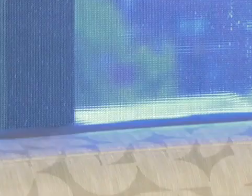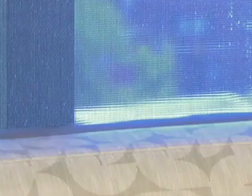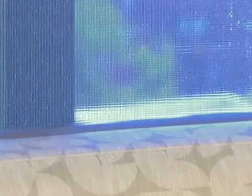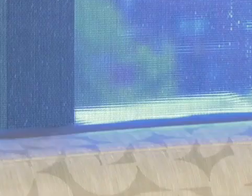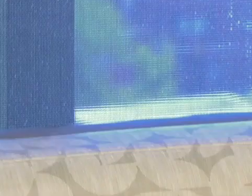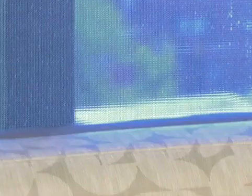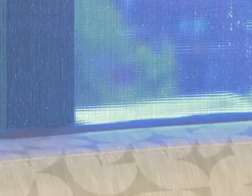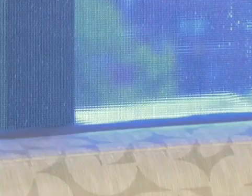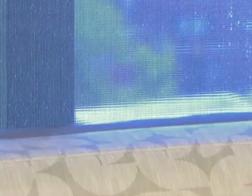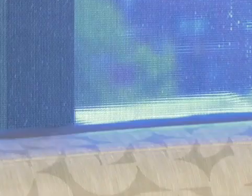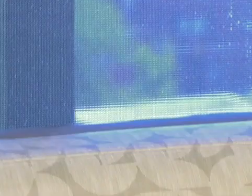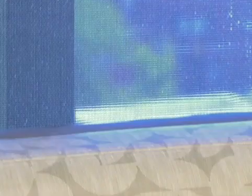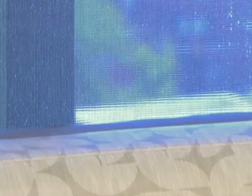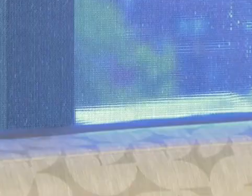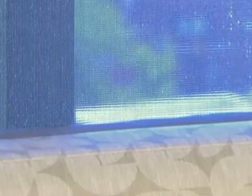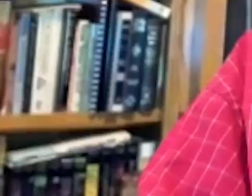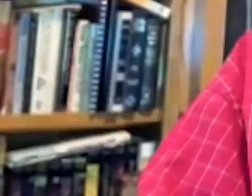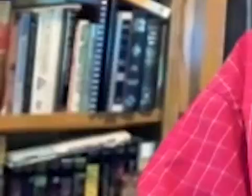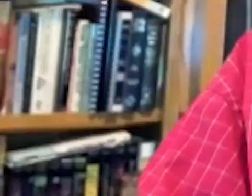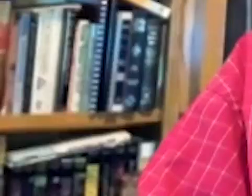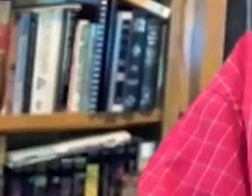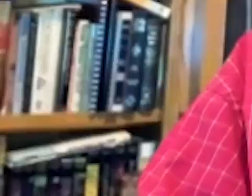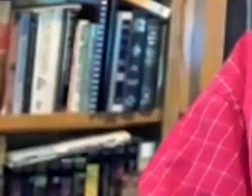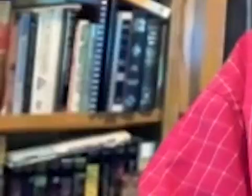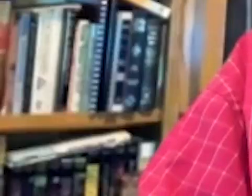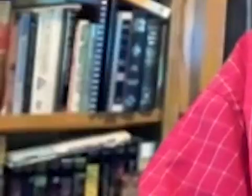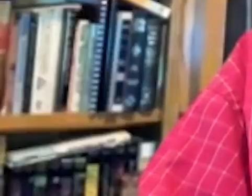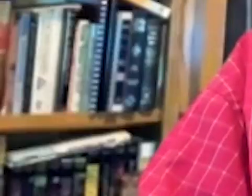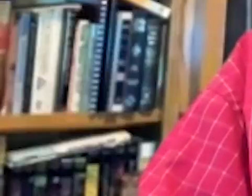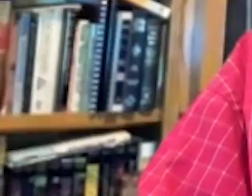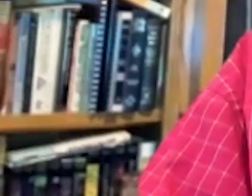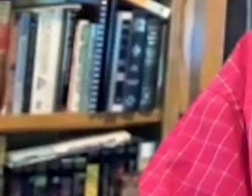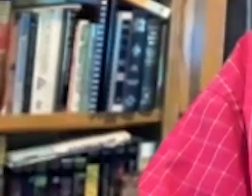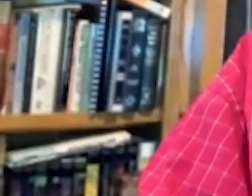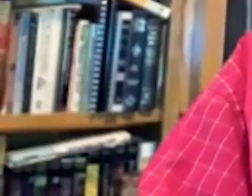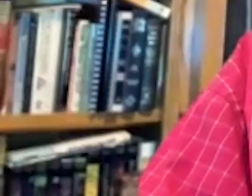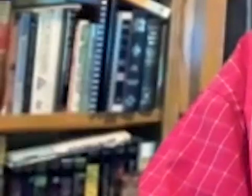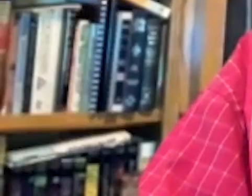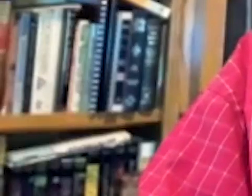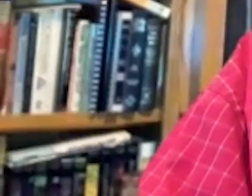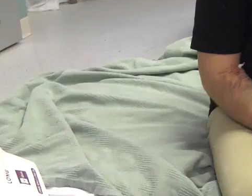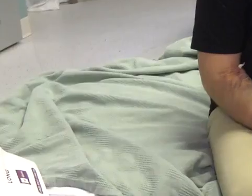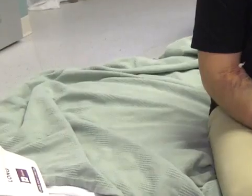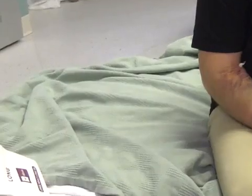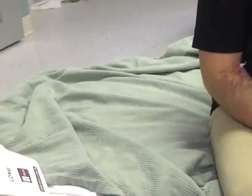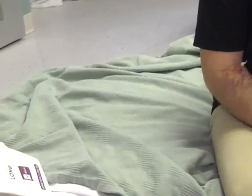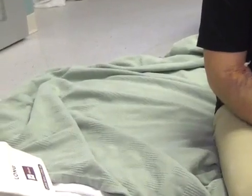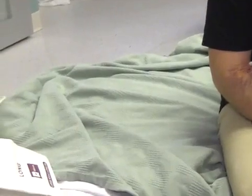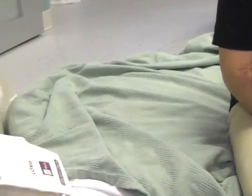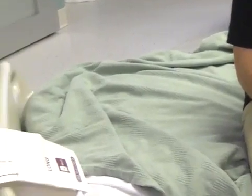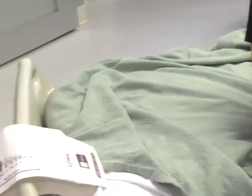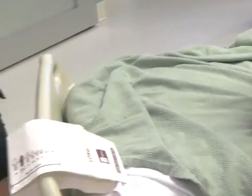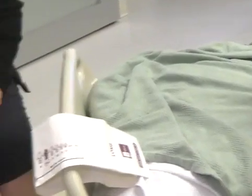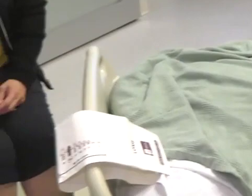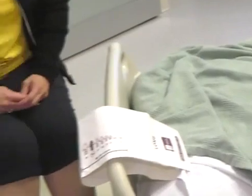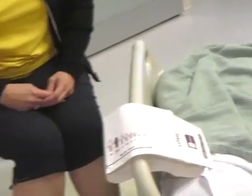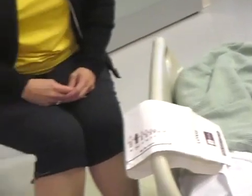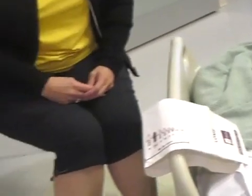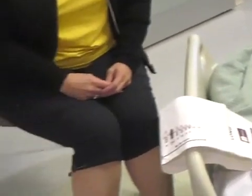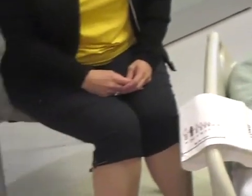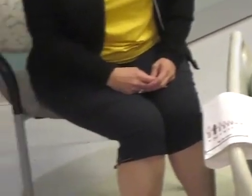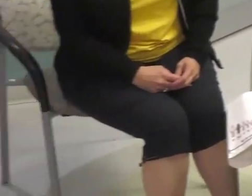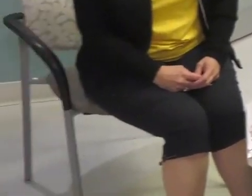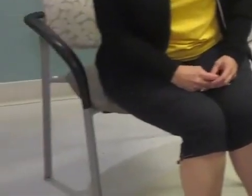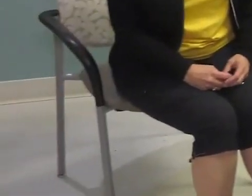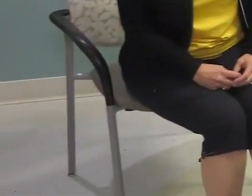sort. It looked really bad. I think that God is not through with my brother yet. Dr. Ebersol still remembers how he